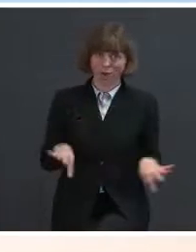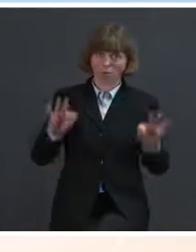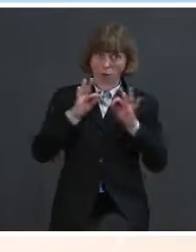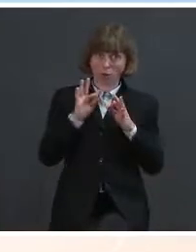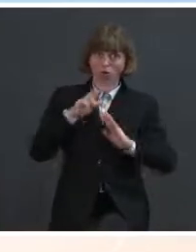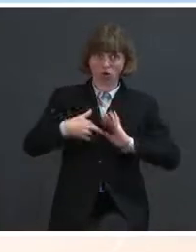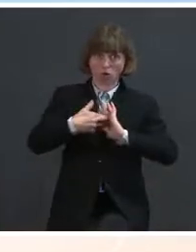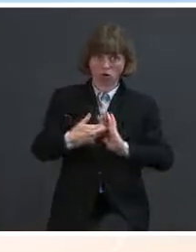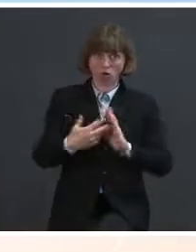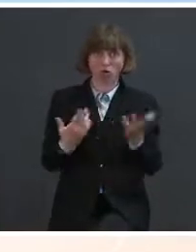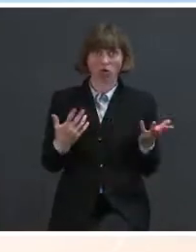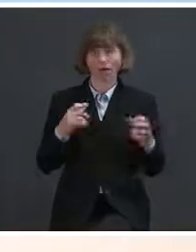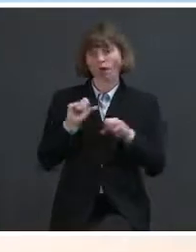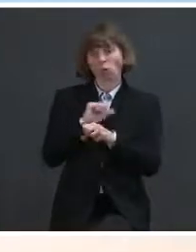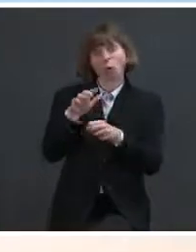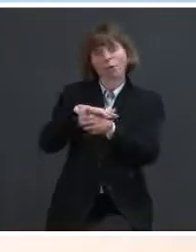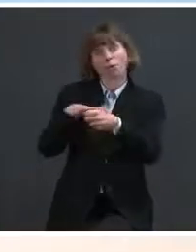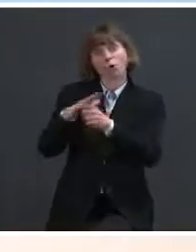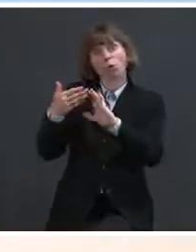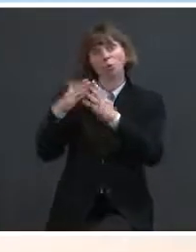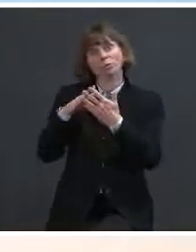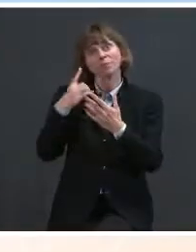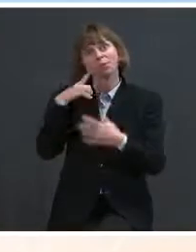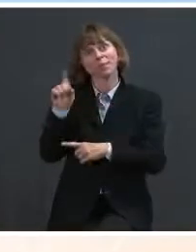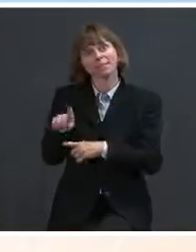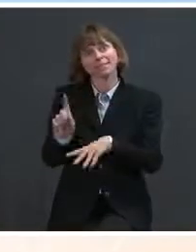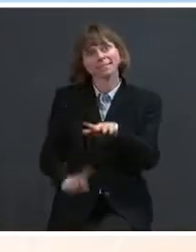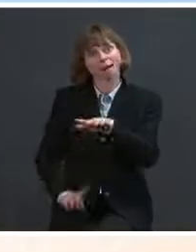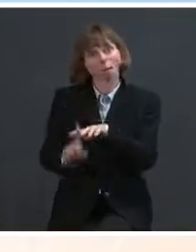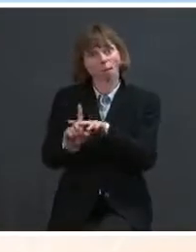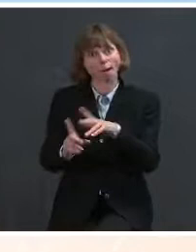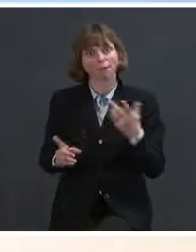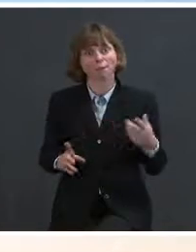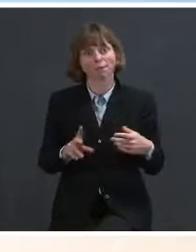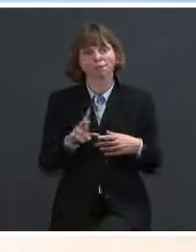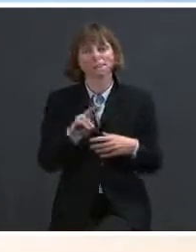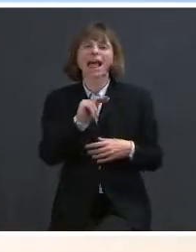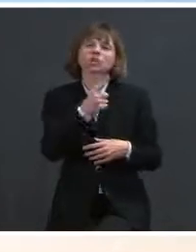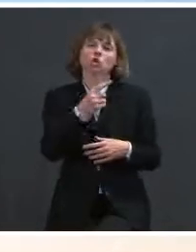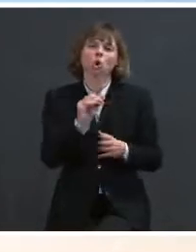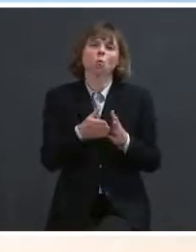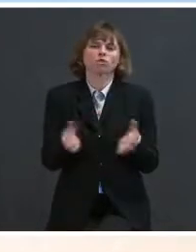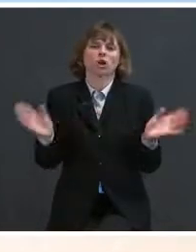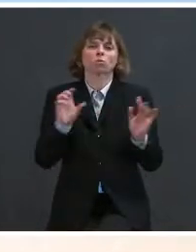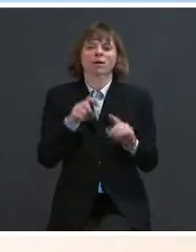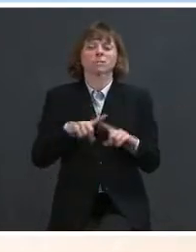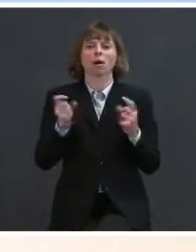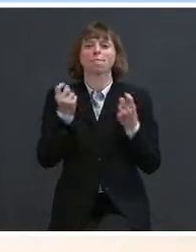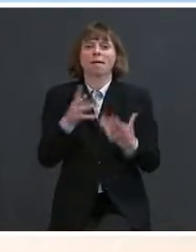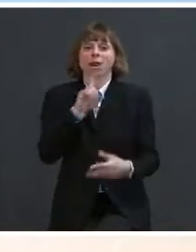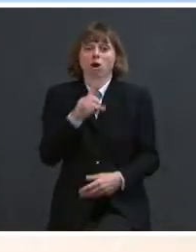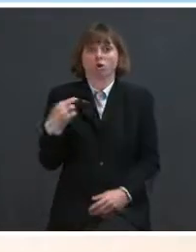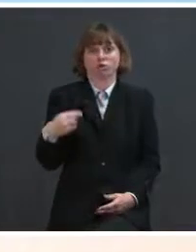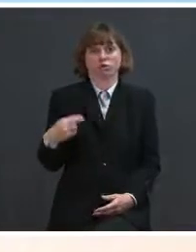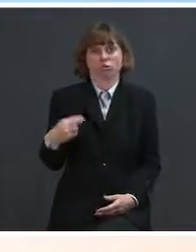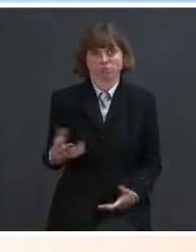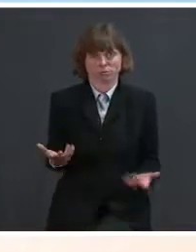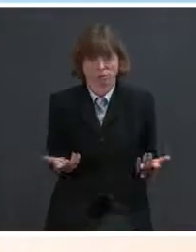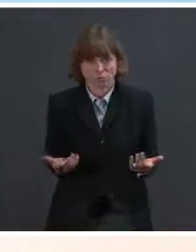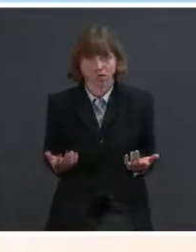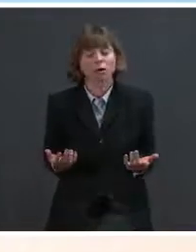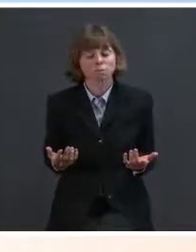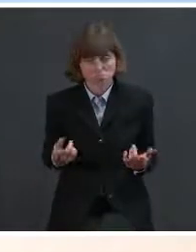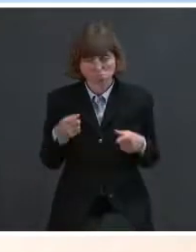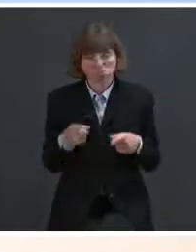communities on addressing needs that come up, NGOs broadly, but many of them are faith-based as well. So, I think we